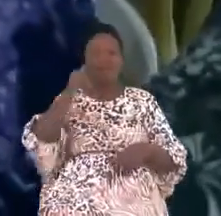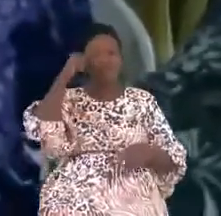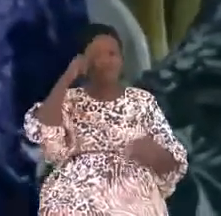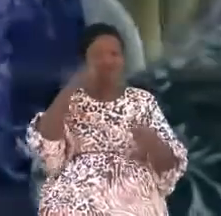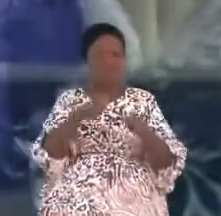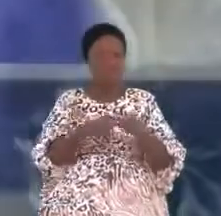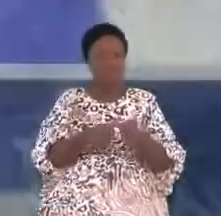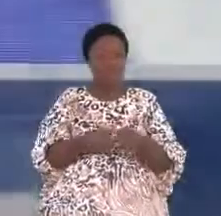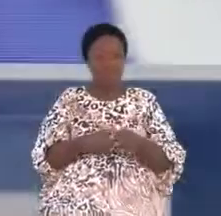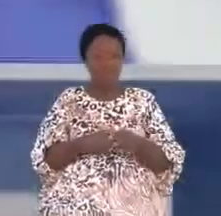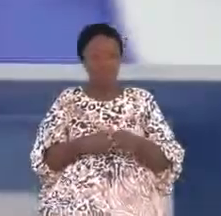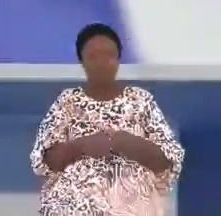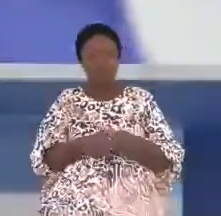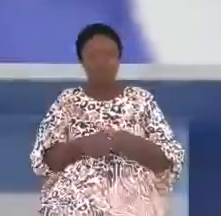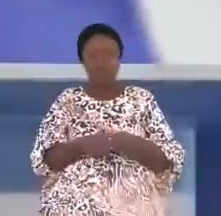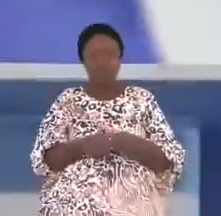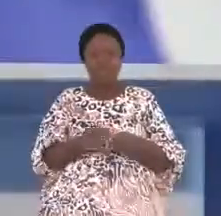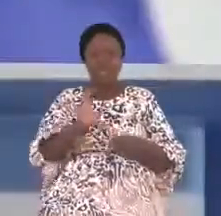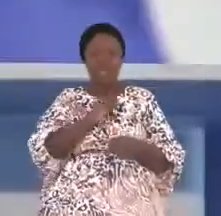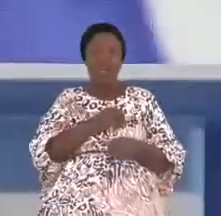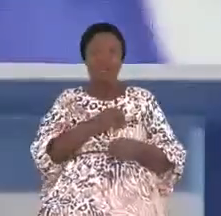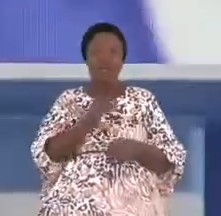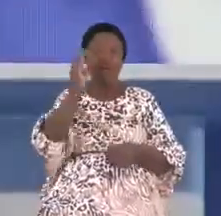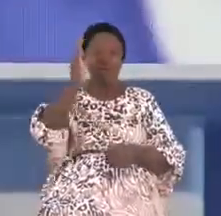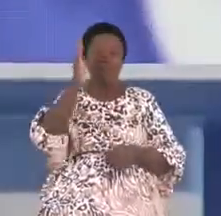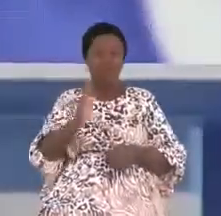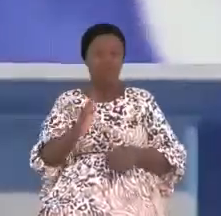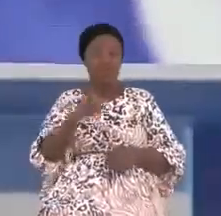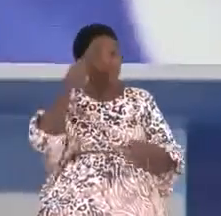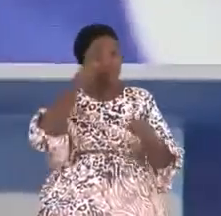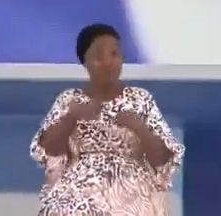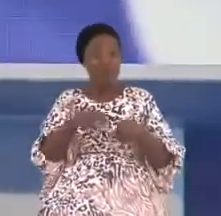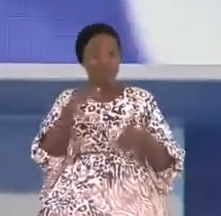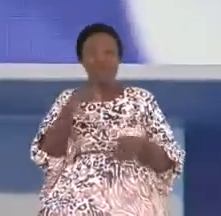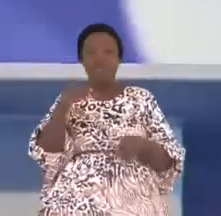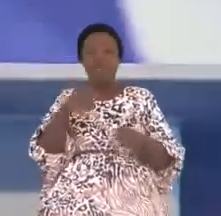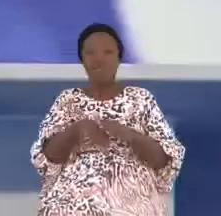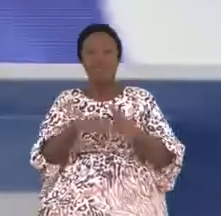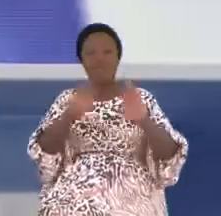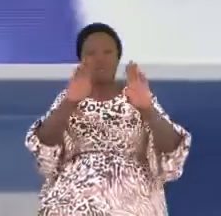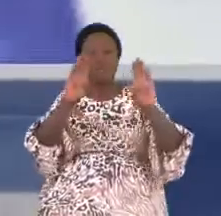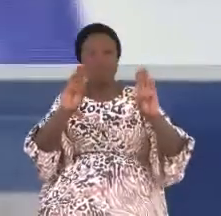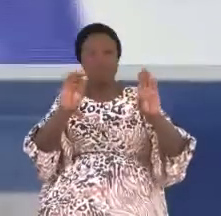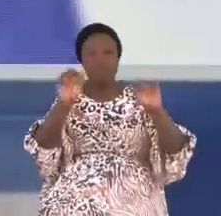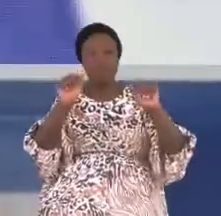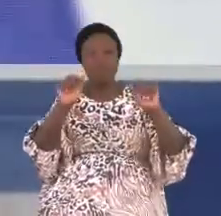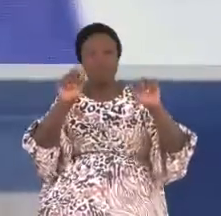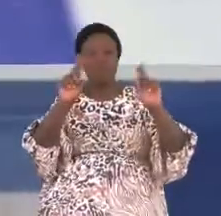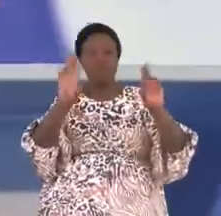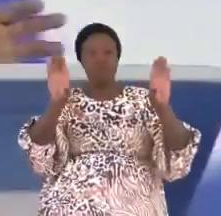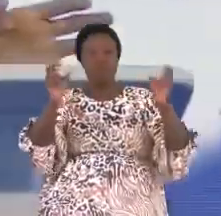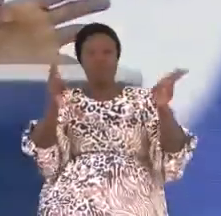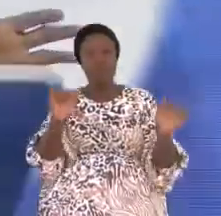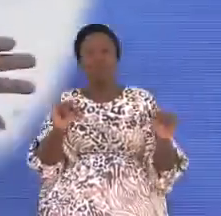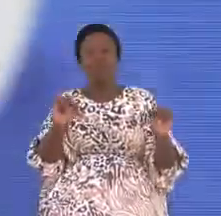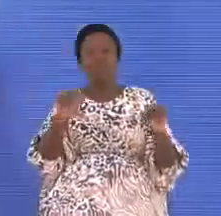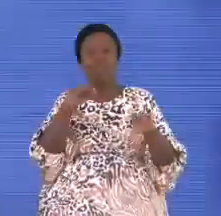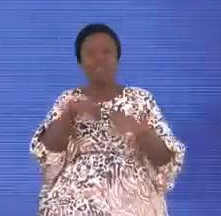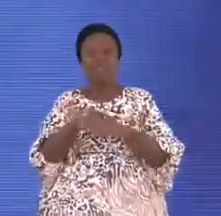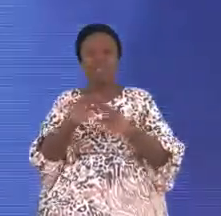was in baltimore just a few years ago there's a 20 year old